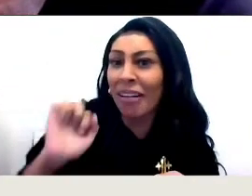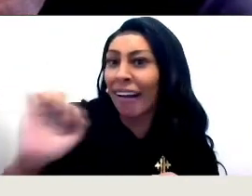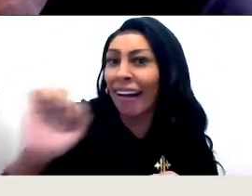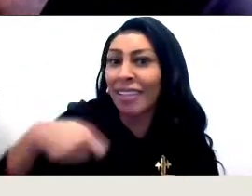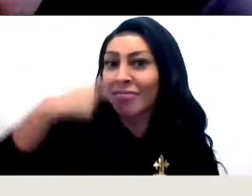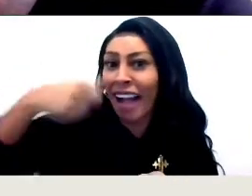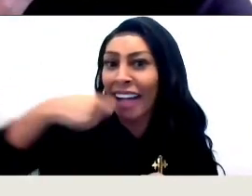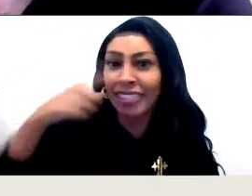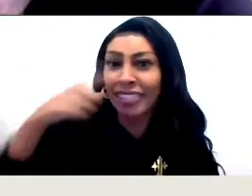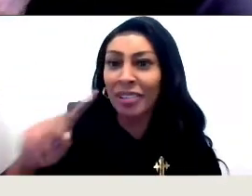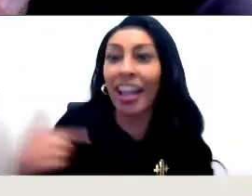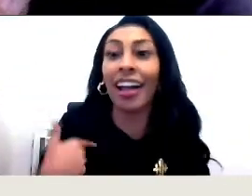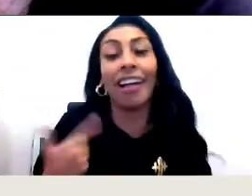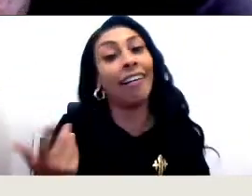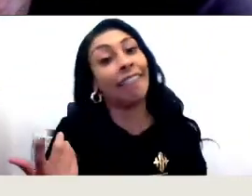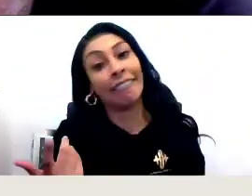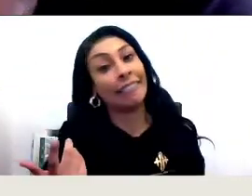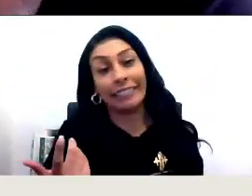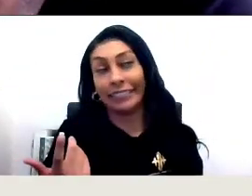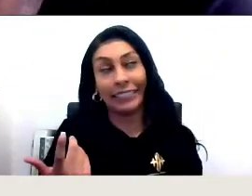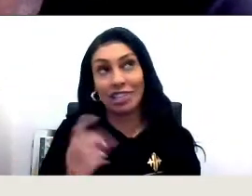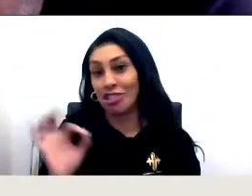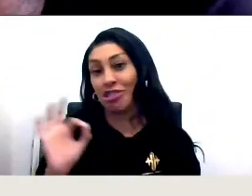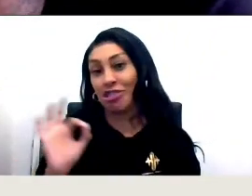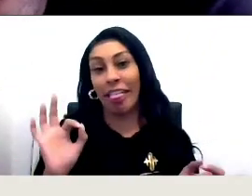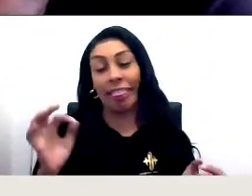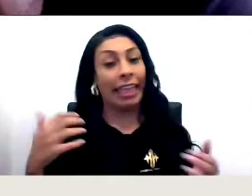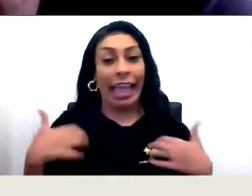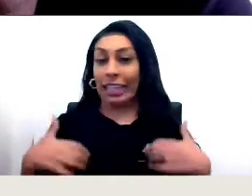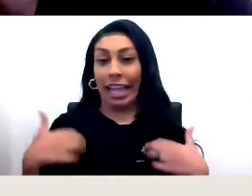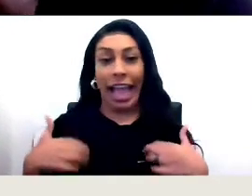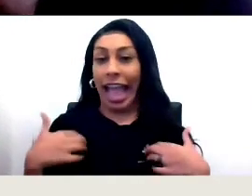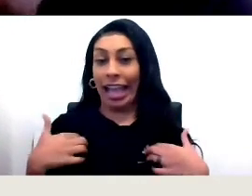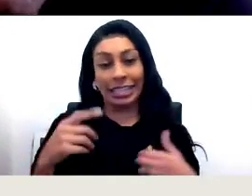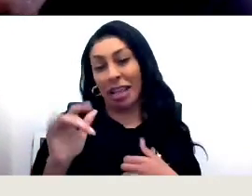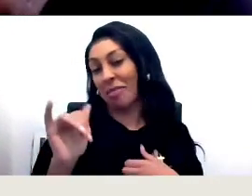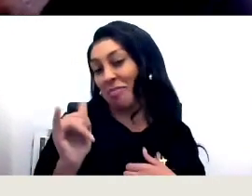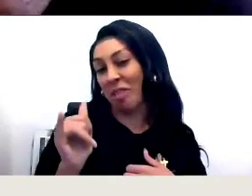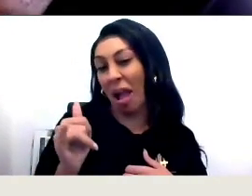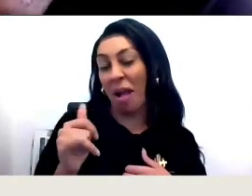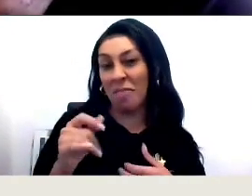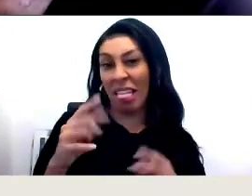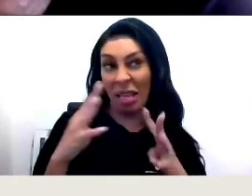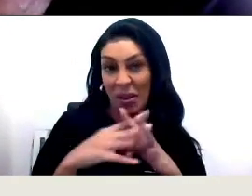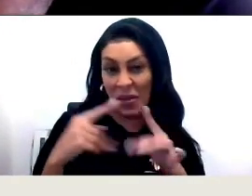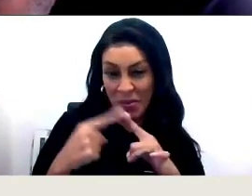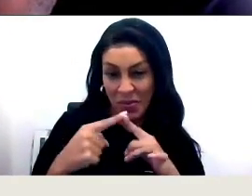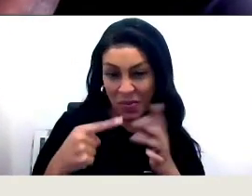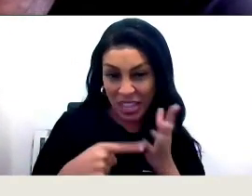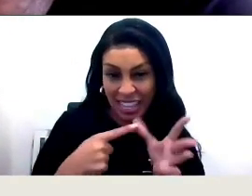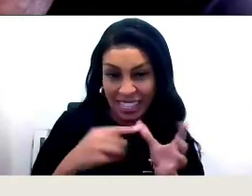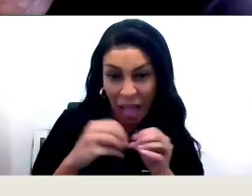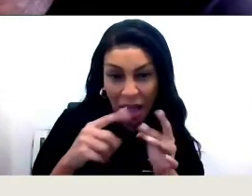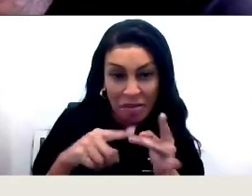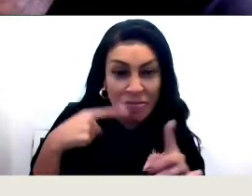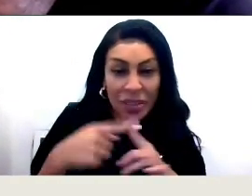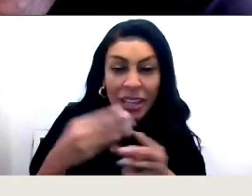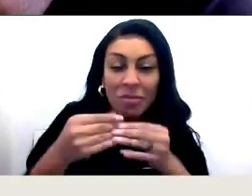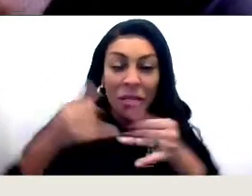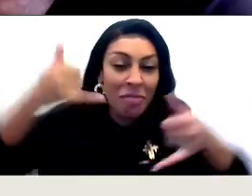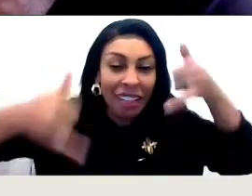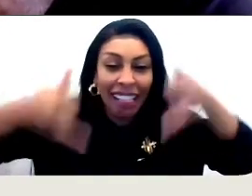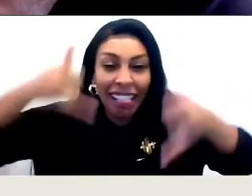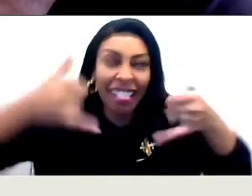for breakfast? I'm afraid it's nothing too exciting. I'm probably just gonna have Weetabix and some milk, which